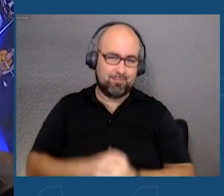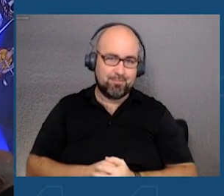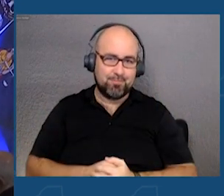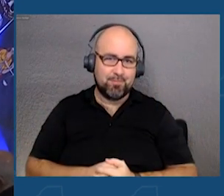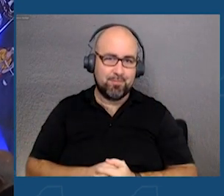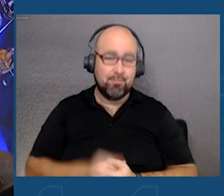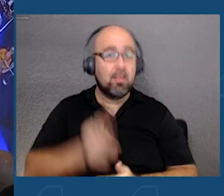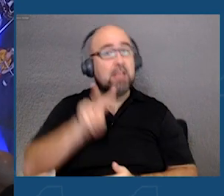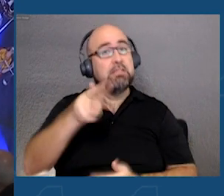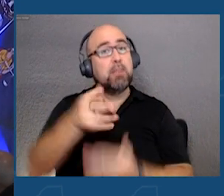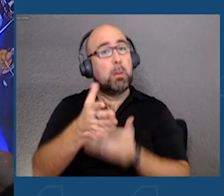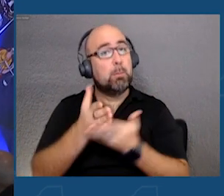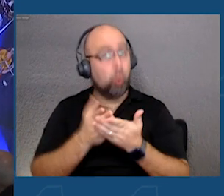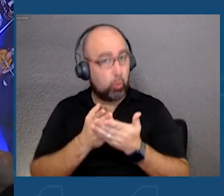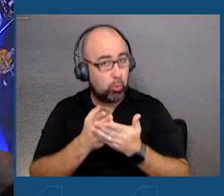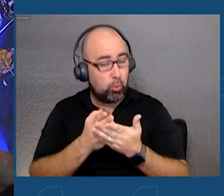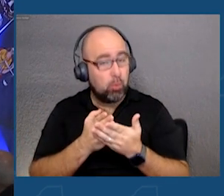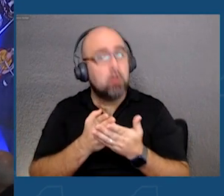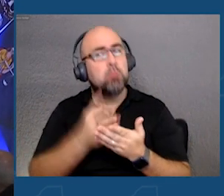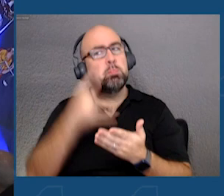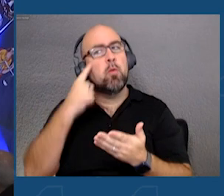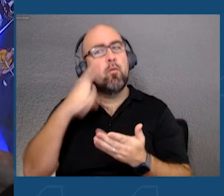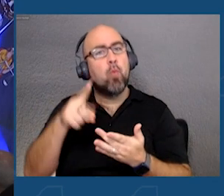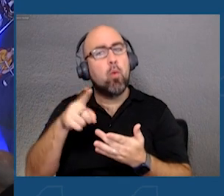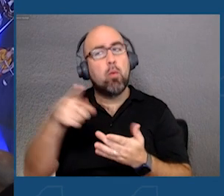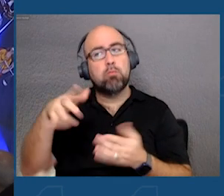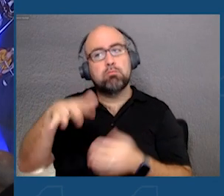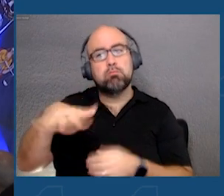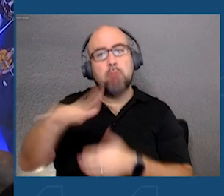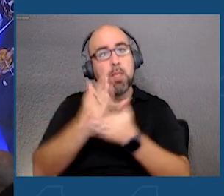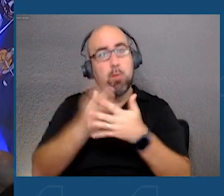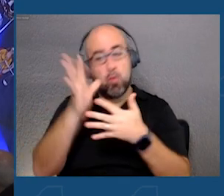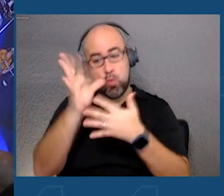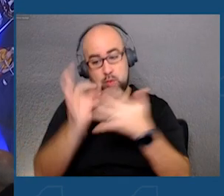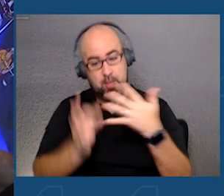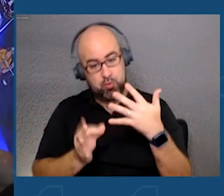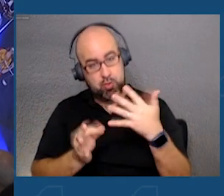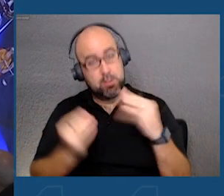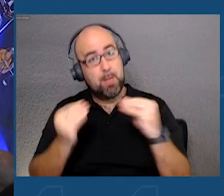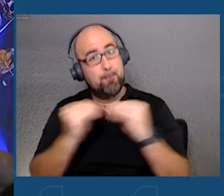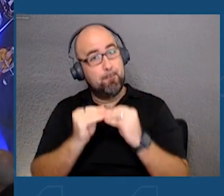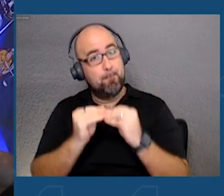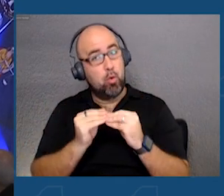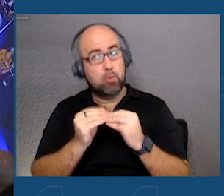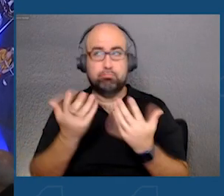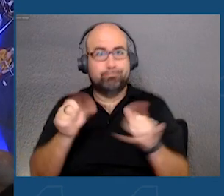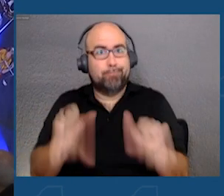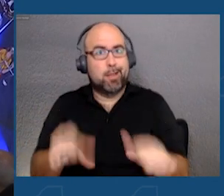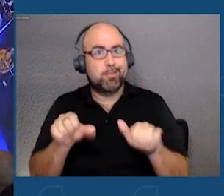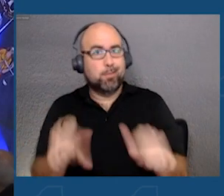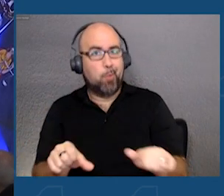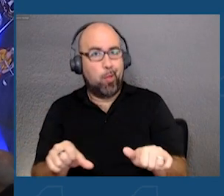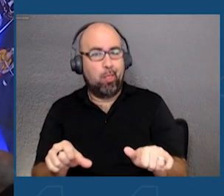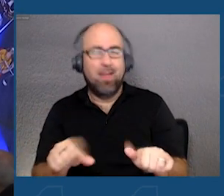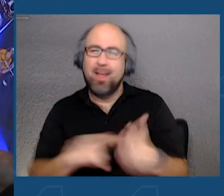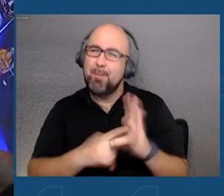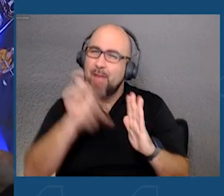is in order to make some of those options more feasible, we got to get some cars off the